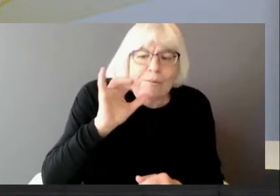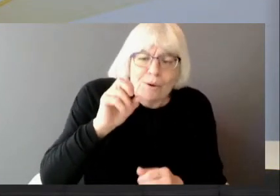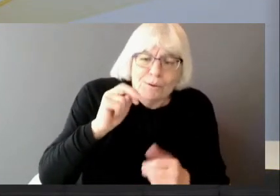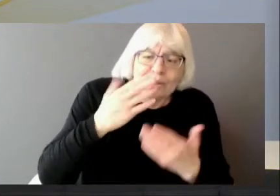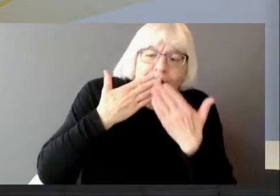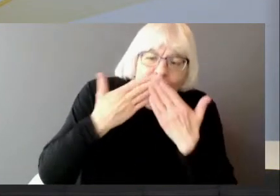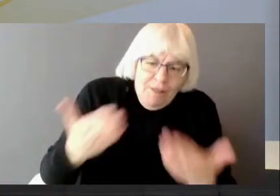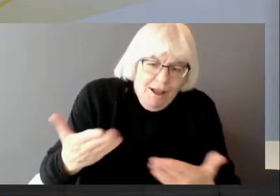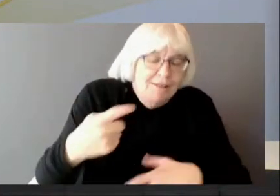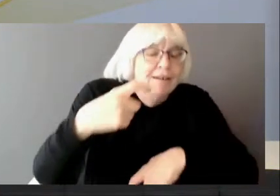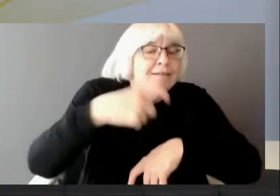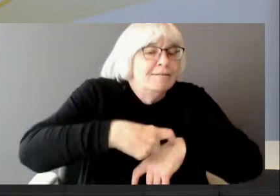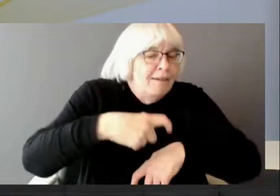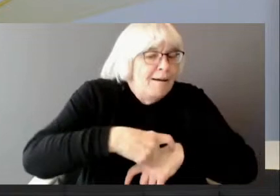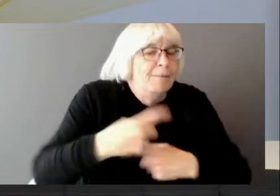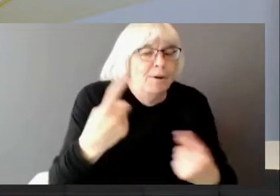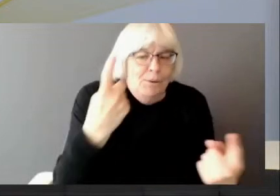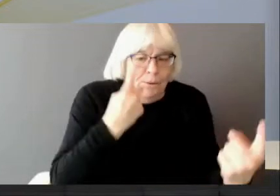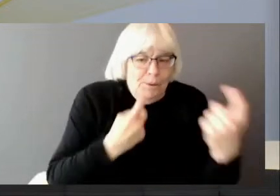Laurent Rigaud, Le Bois.